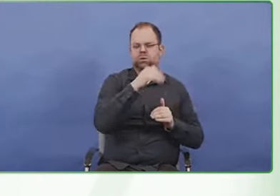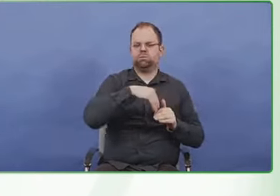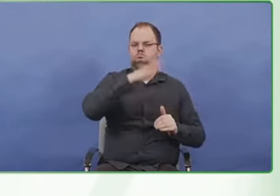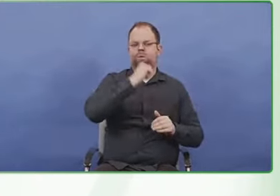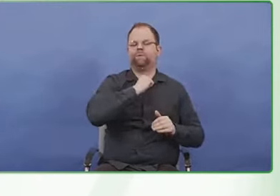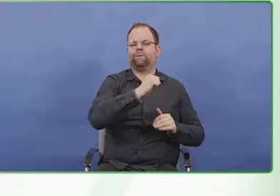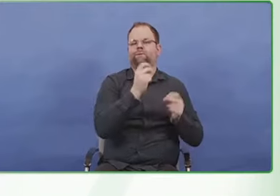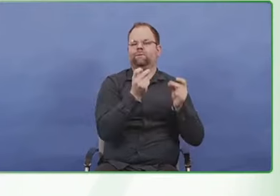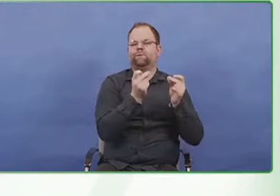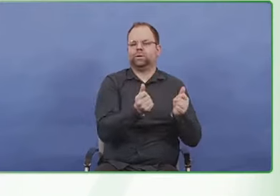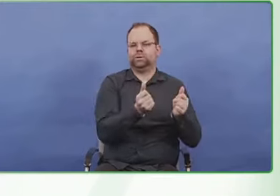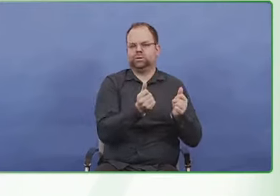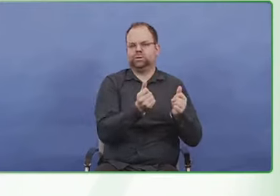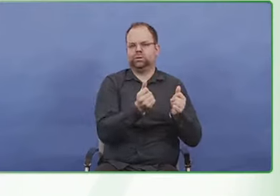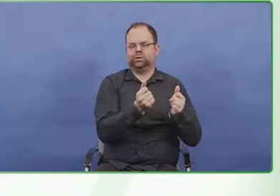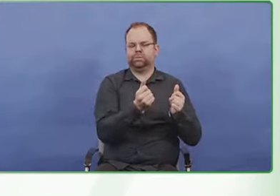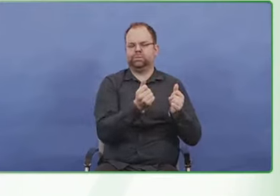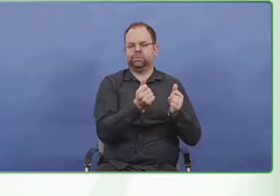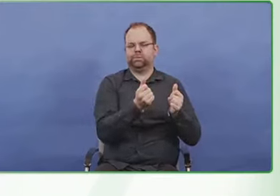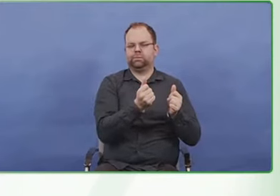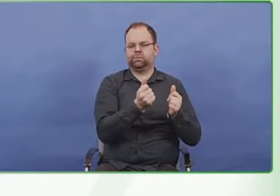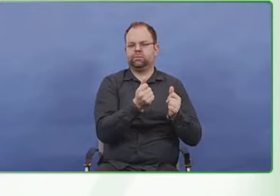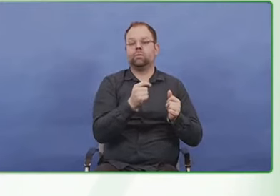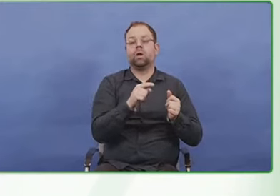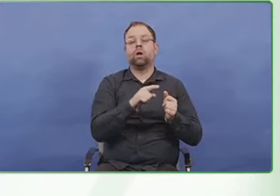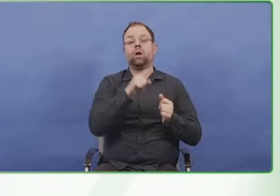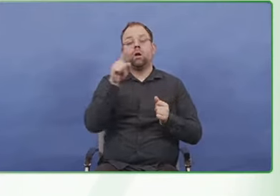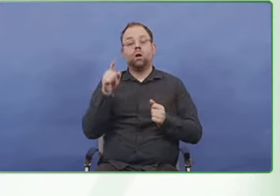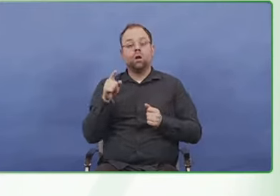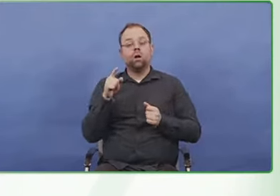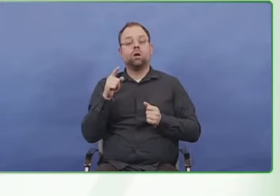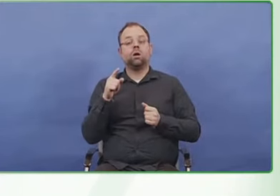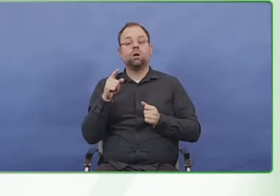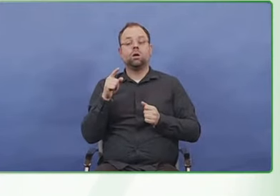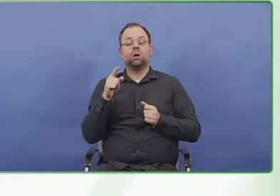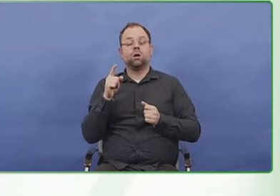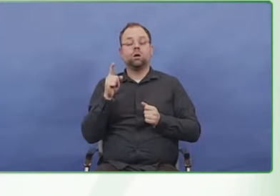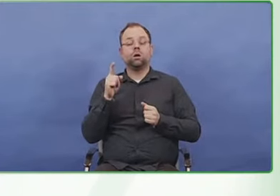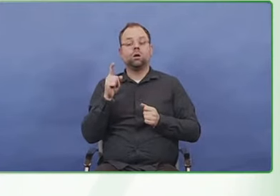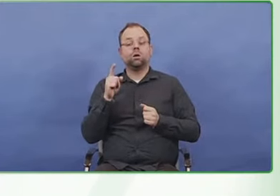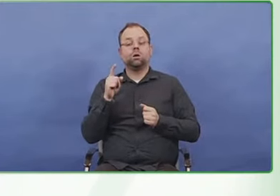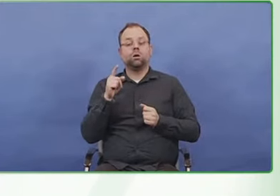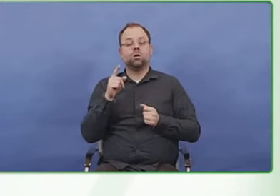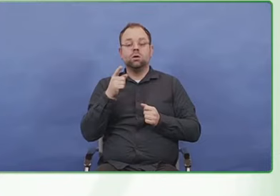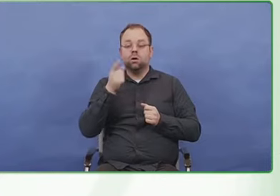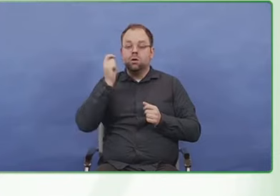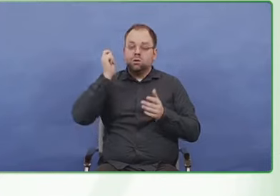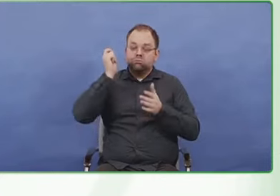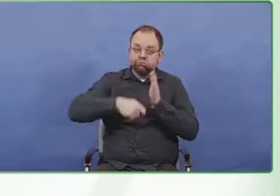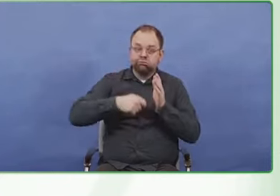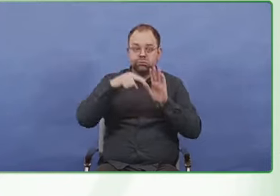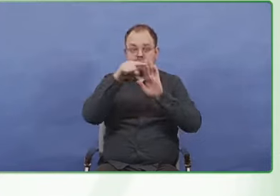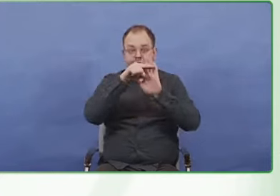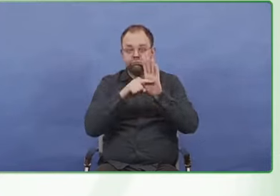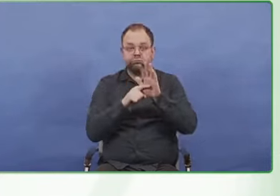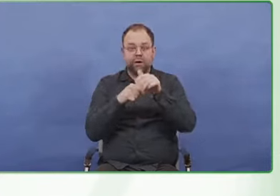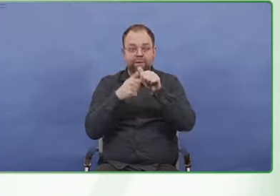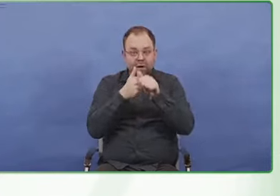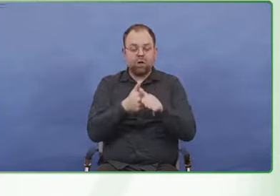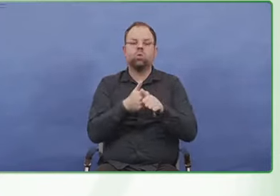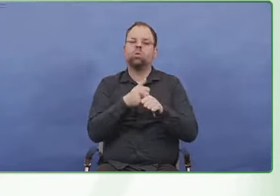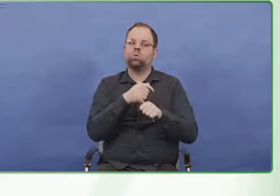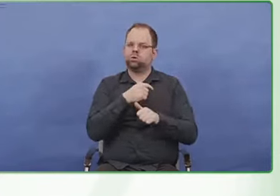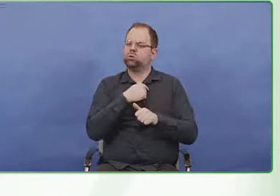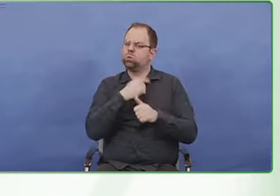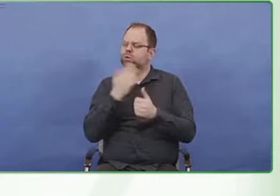expert. We are also taking actions to increase the understanding of obligees of their